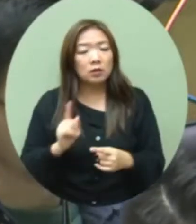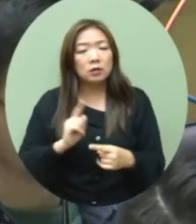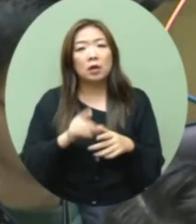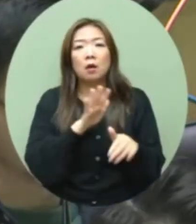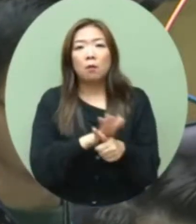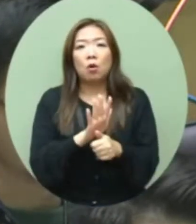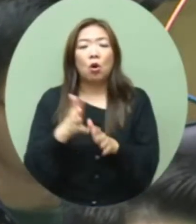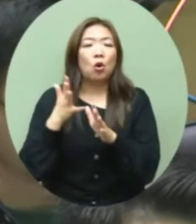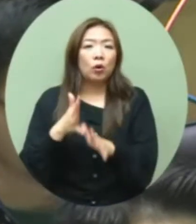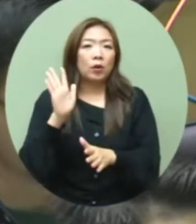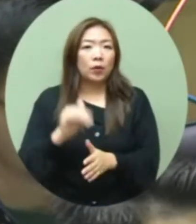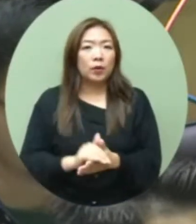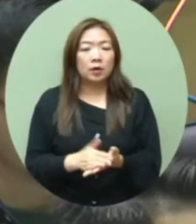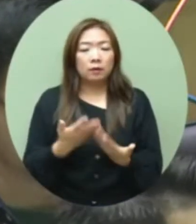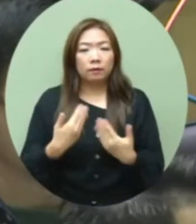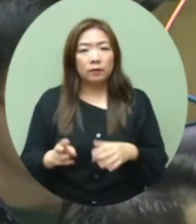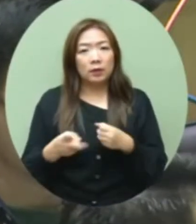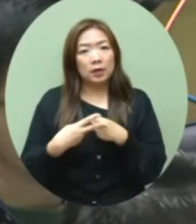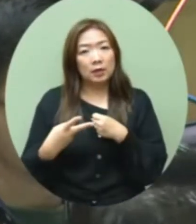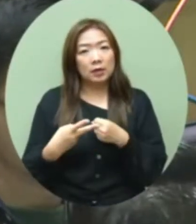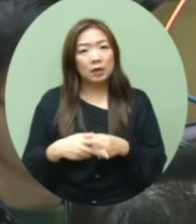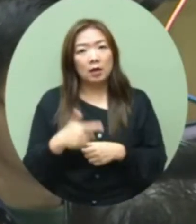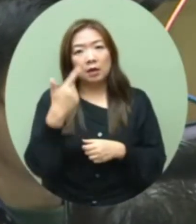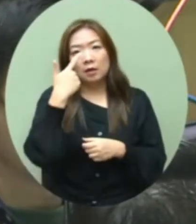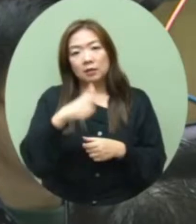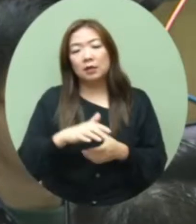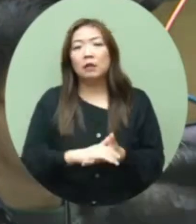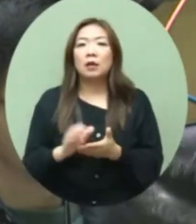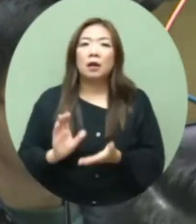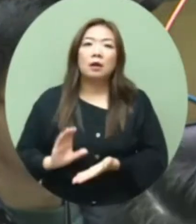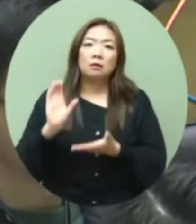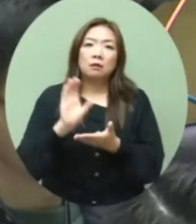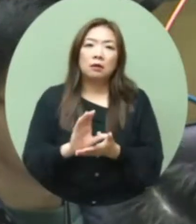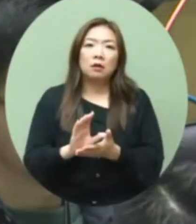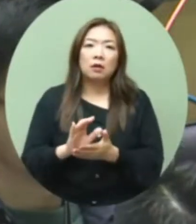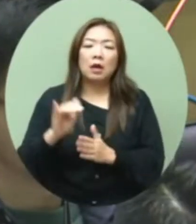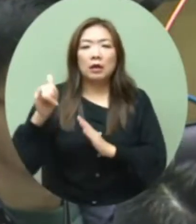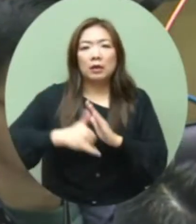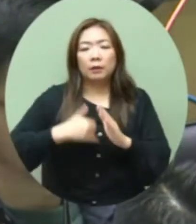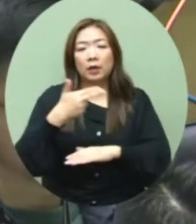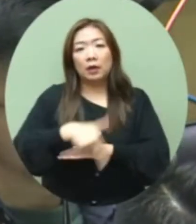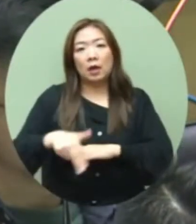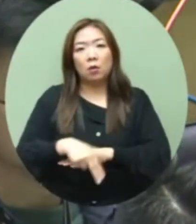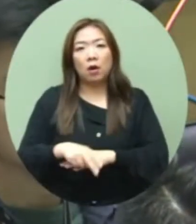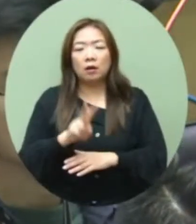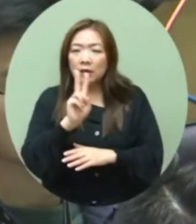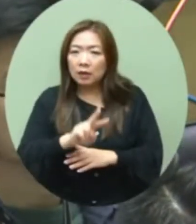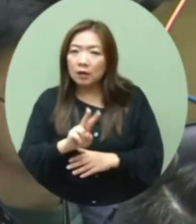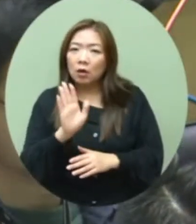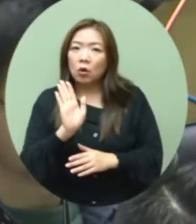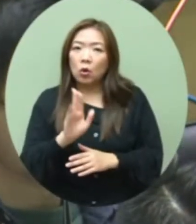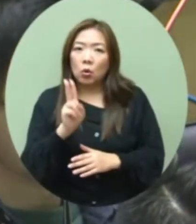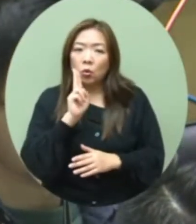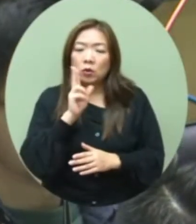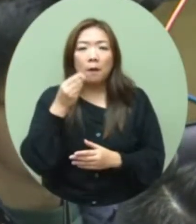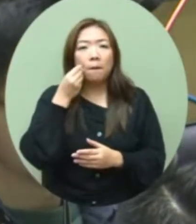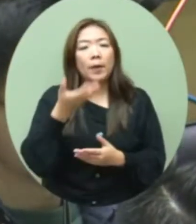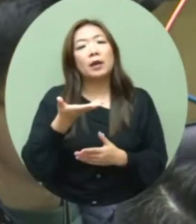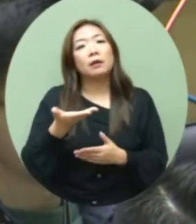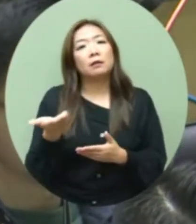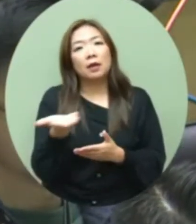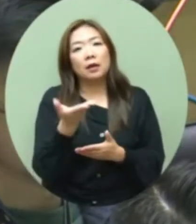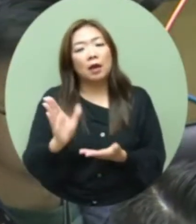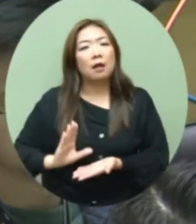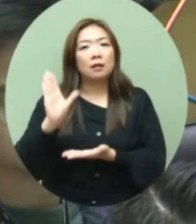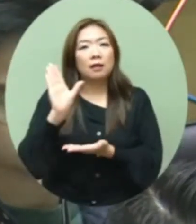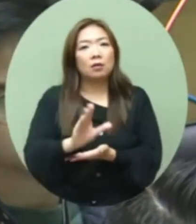to benefit retail and tourism? Now about the two capital investor entrance scheme. Now